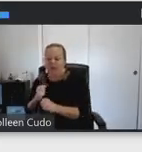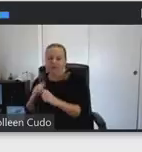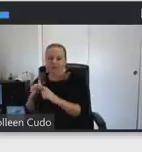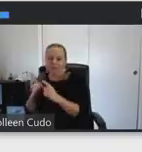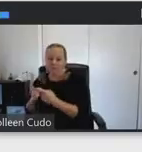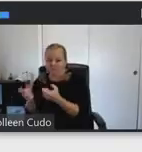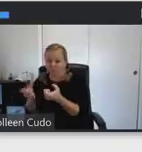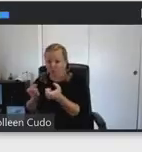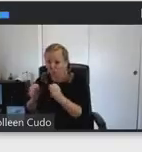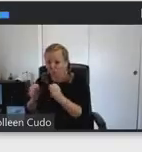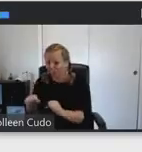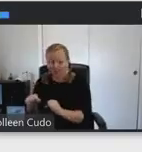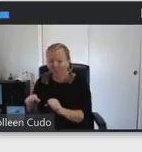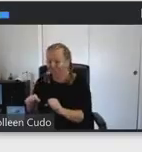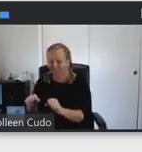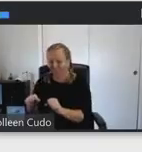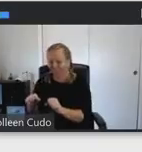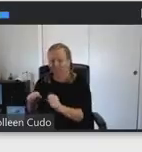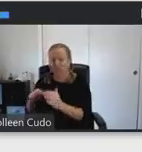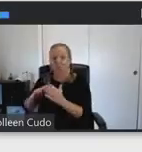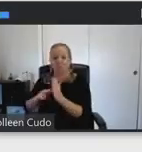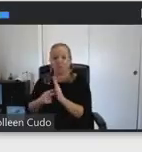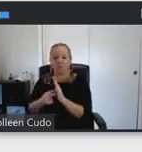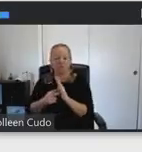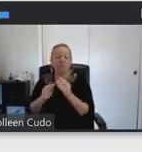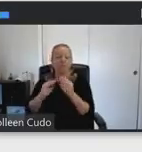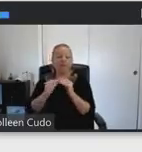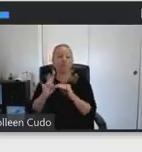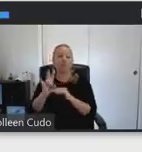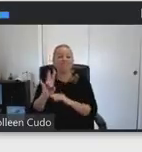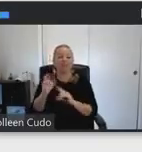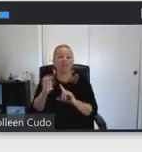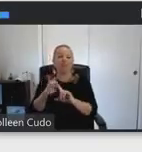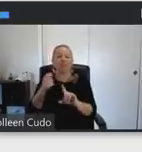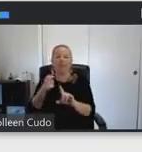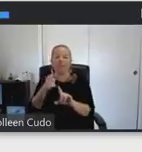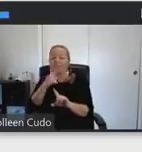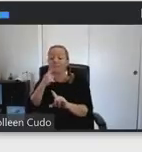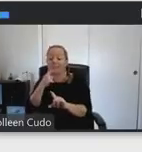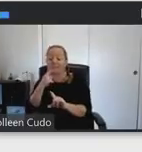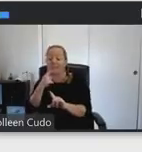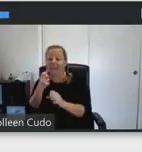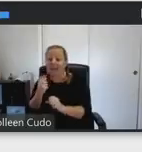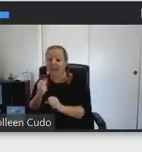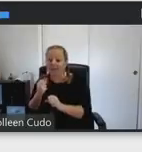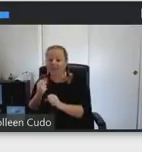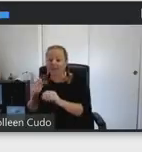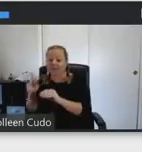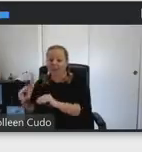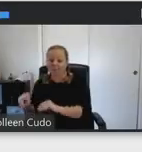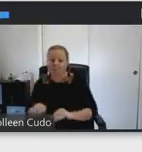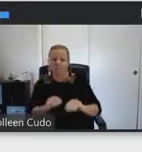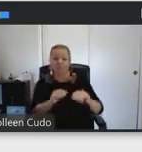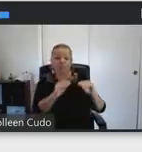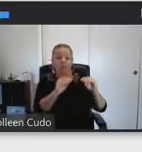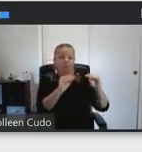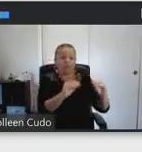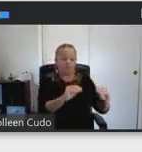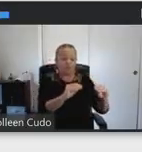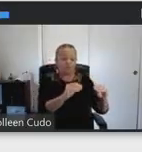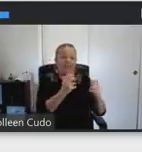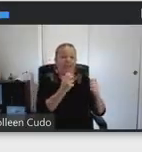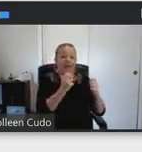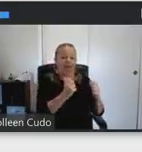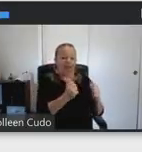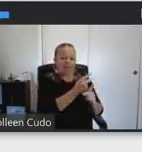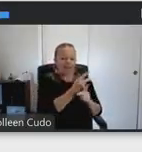over, which is why we moved metric 7 from public health, where it was previously, to healthcare, because it is more in